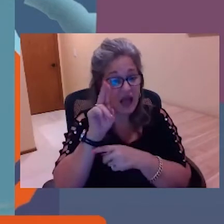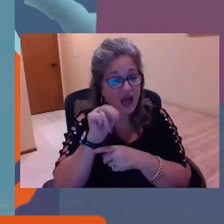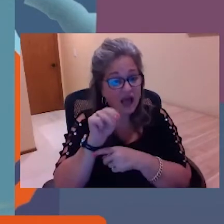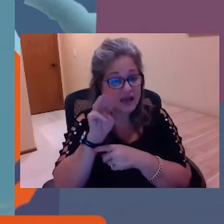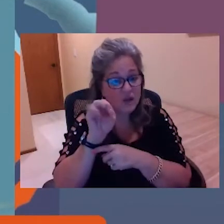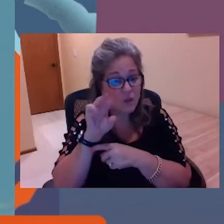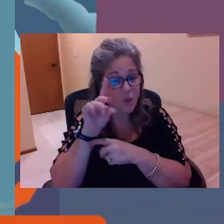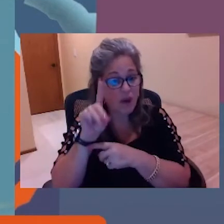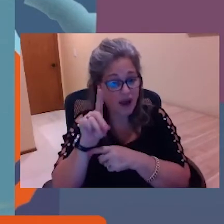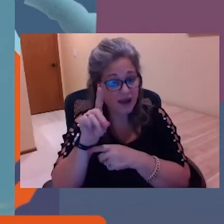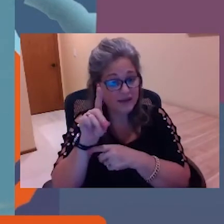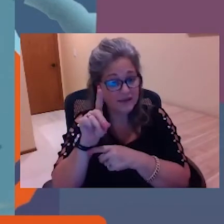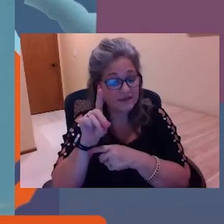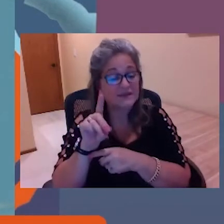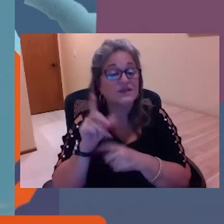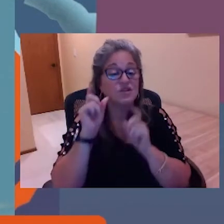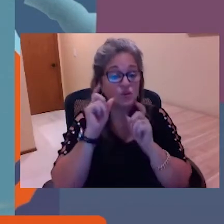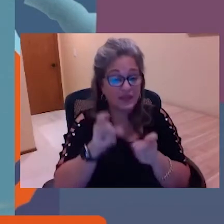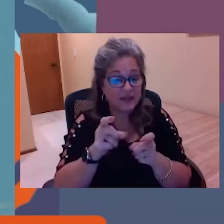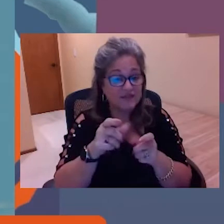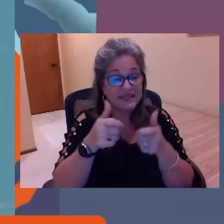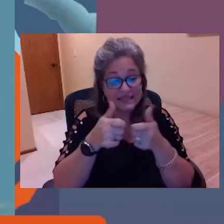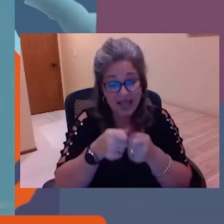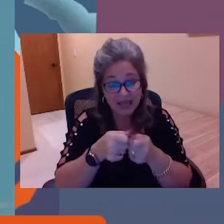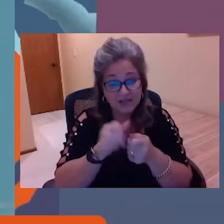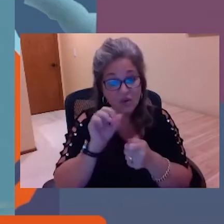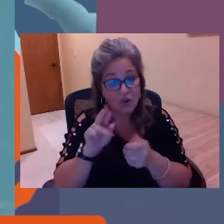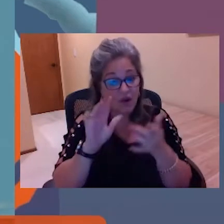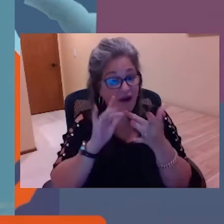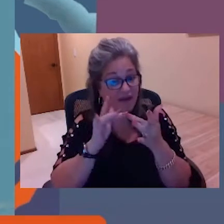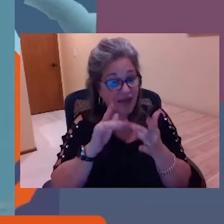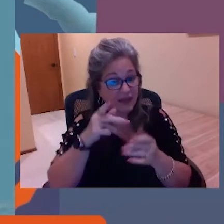a gift via text or go online at